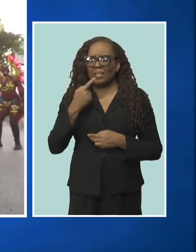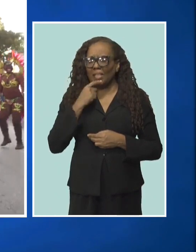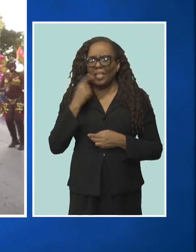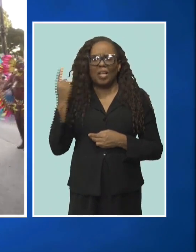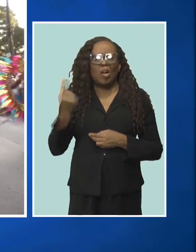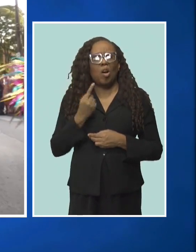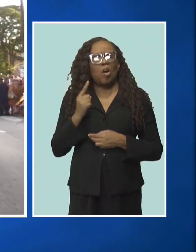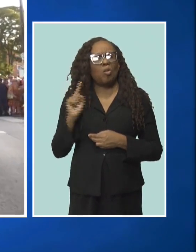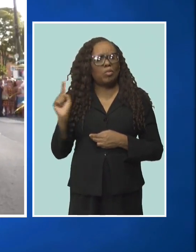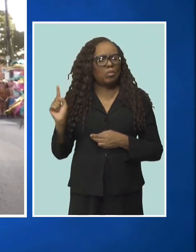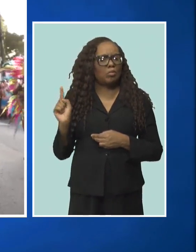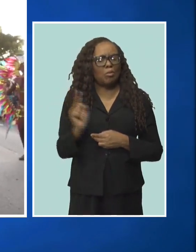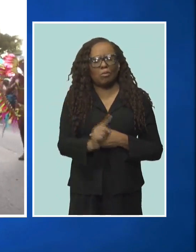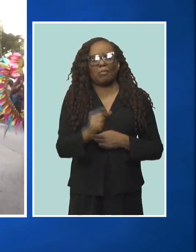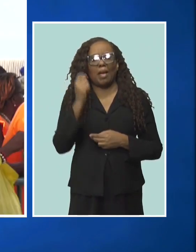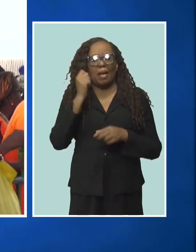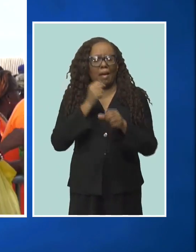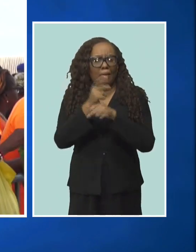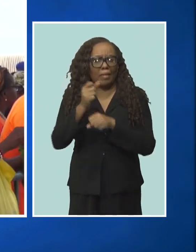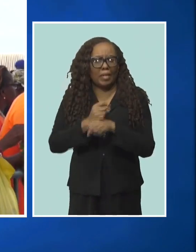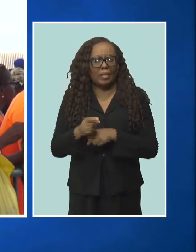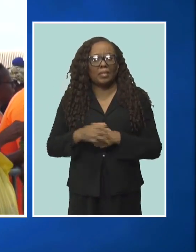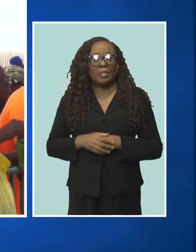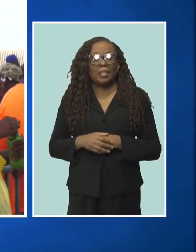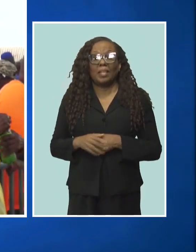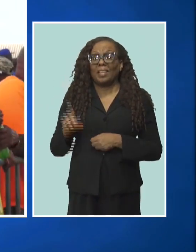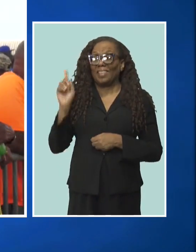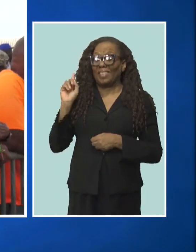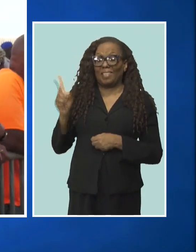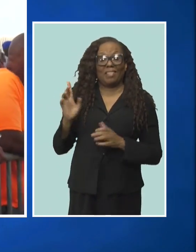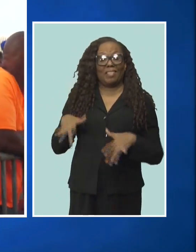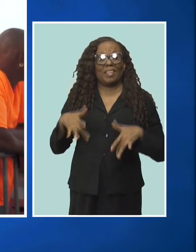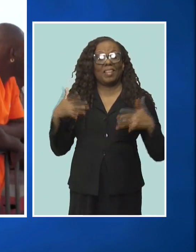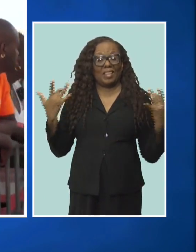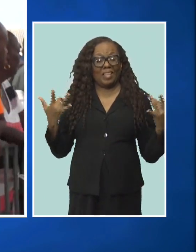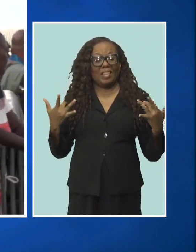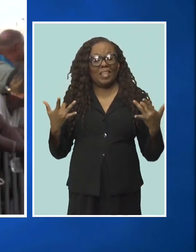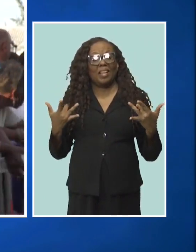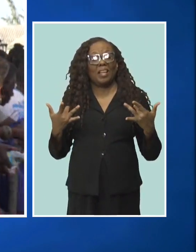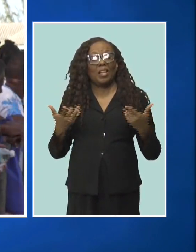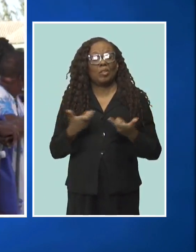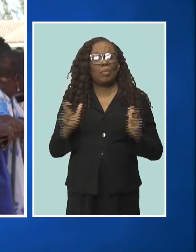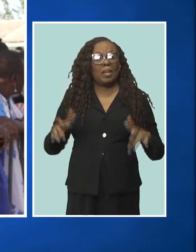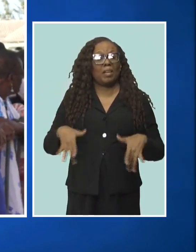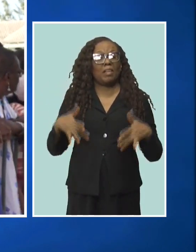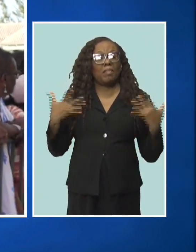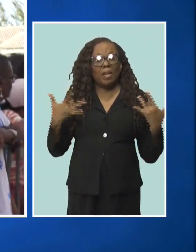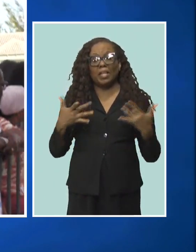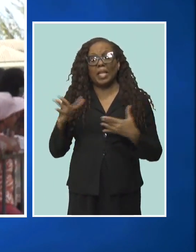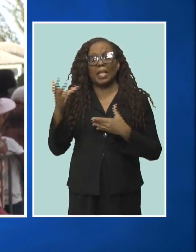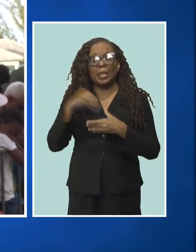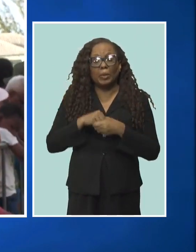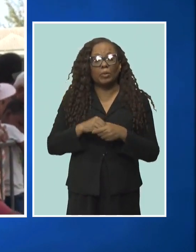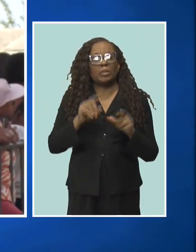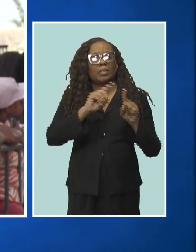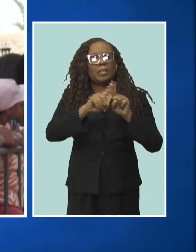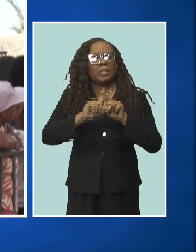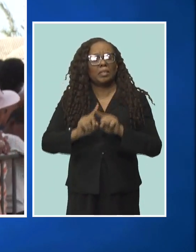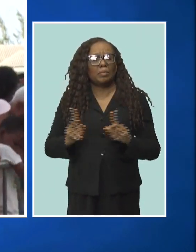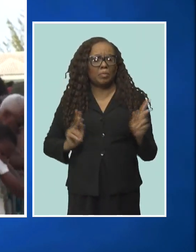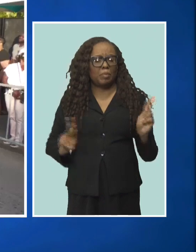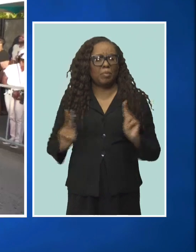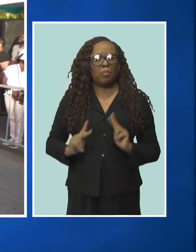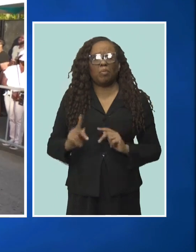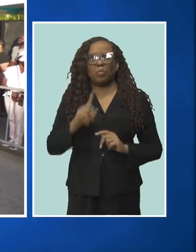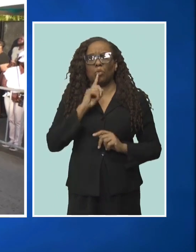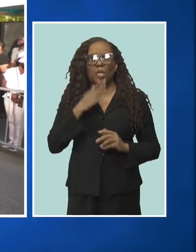for years. He says the du Flicky is one event that incorporates all age groups, locals and tourists. He believes this event